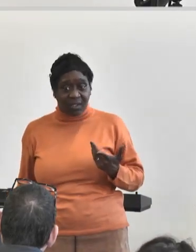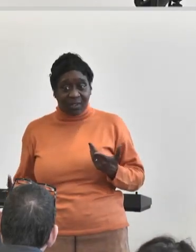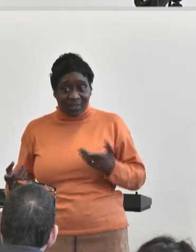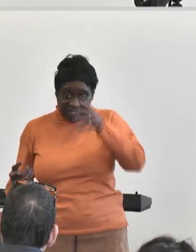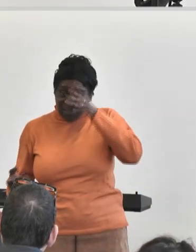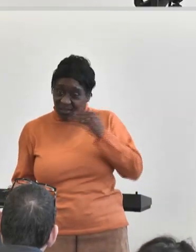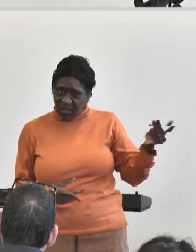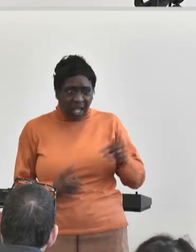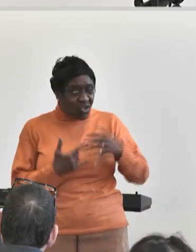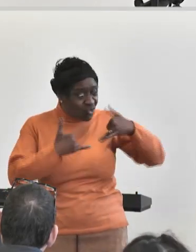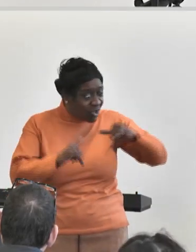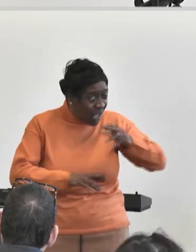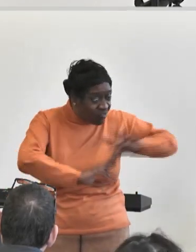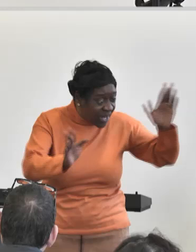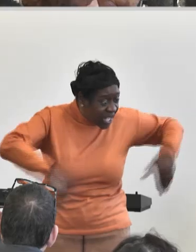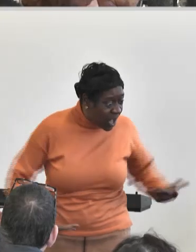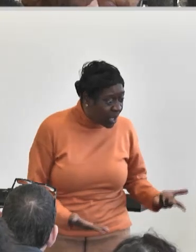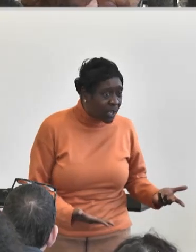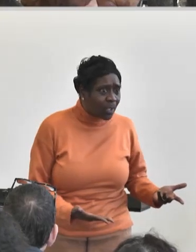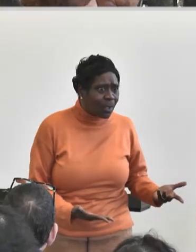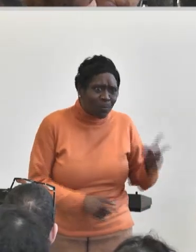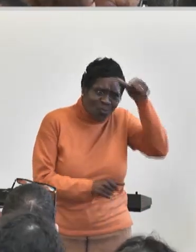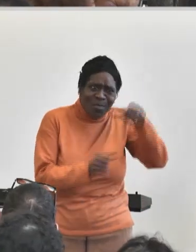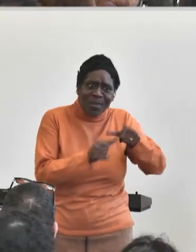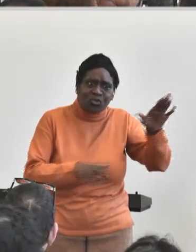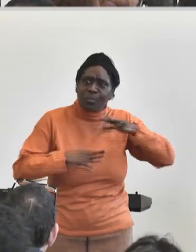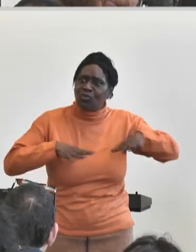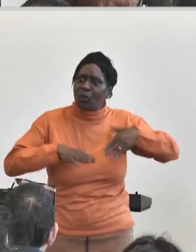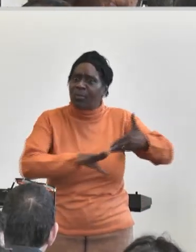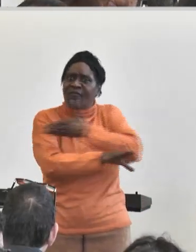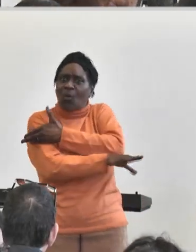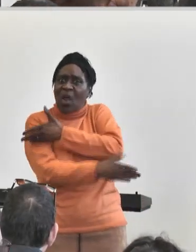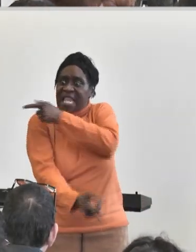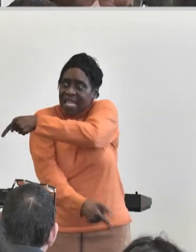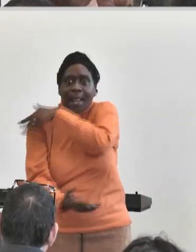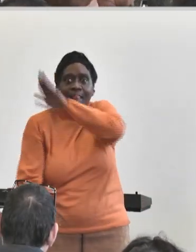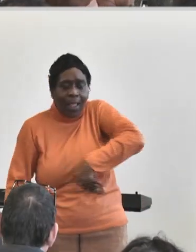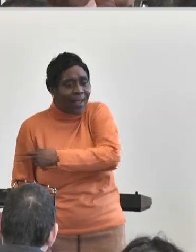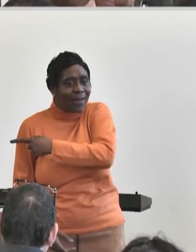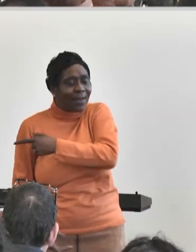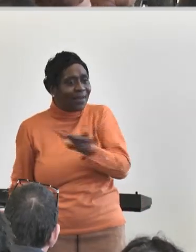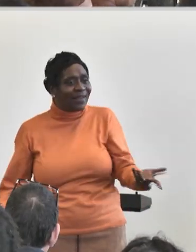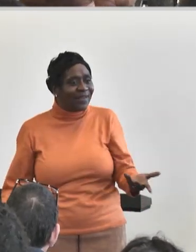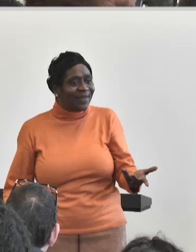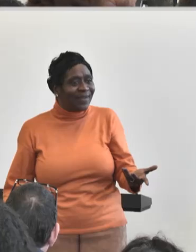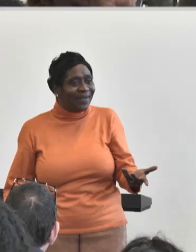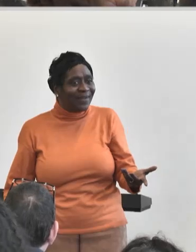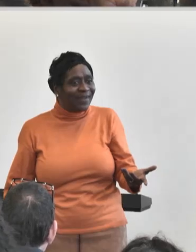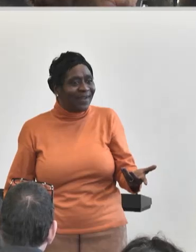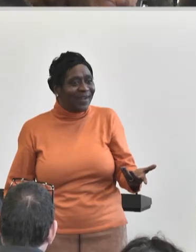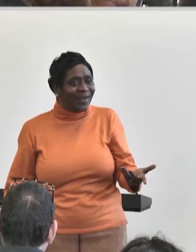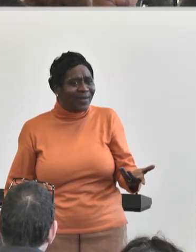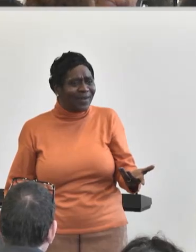horas tarde. And you're still not ready? Y aún no estás listo. You know, he knew the answer to that question, I think. Él